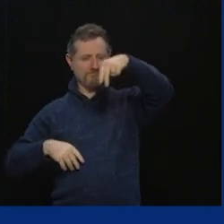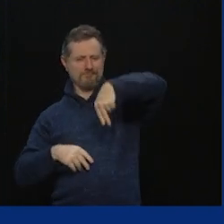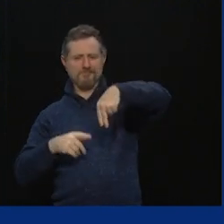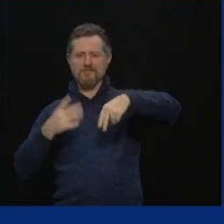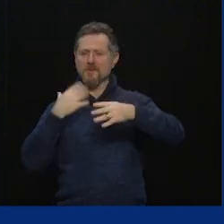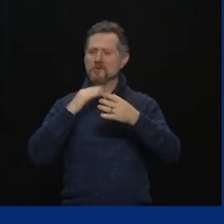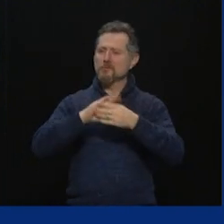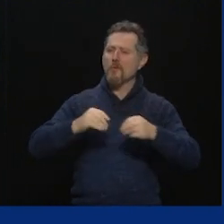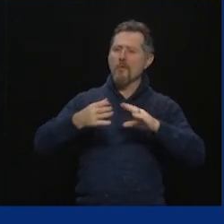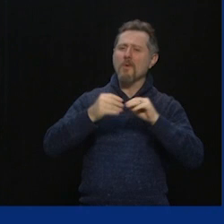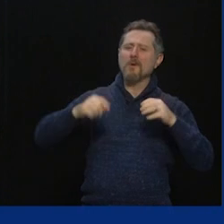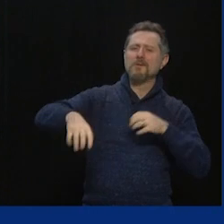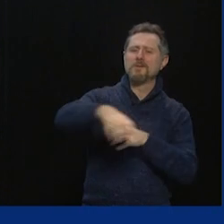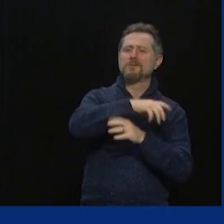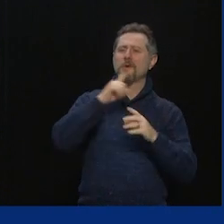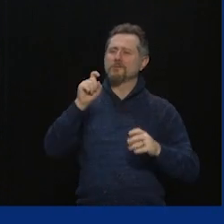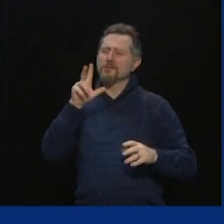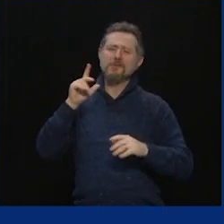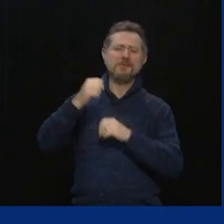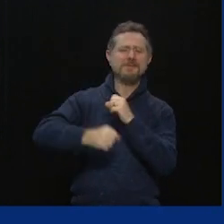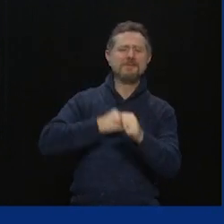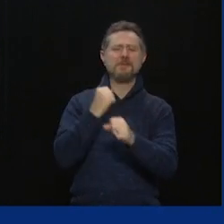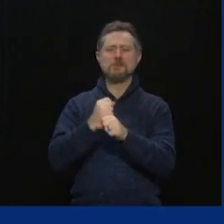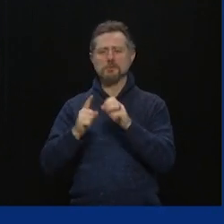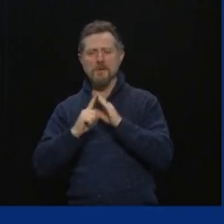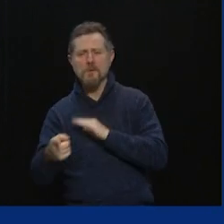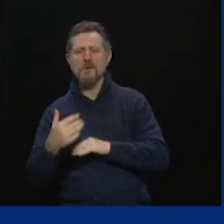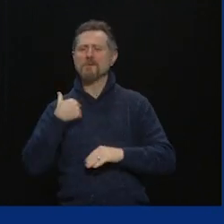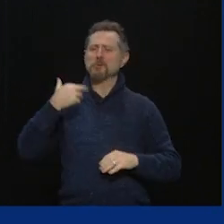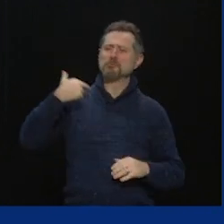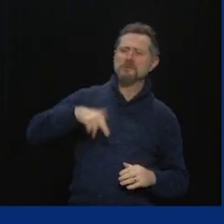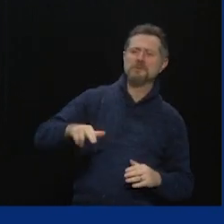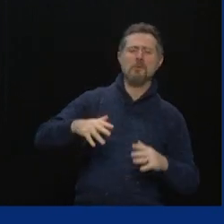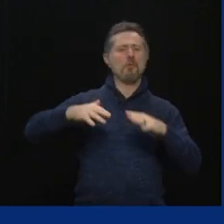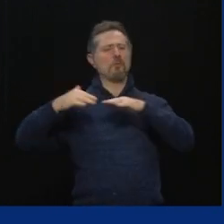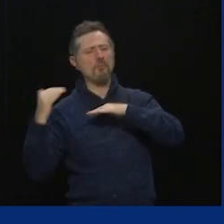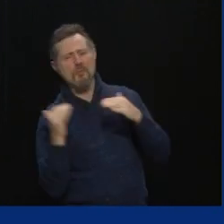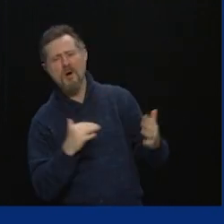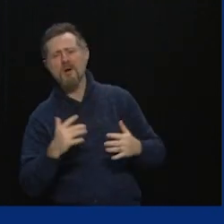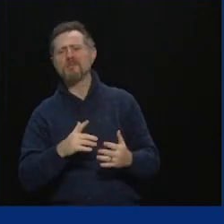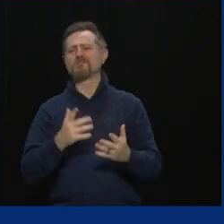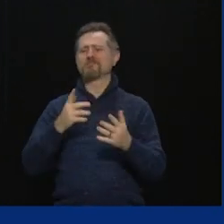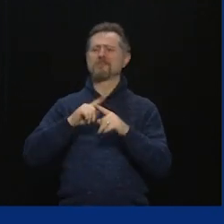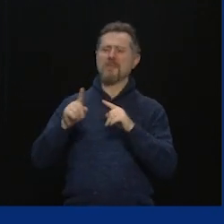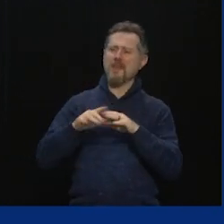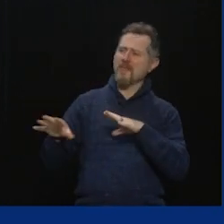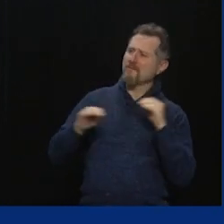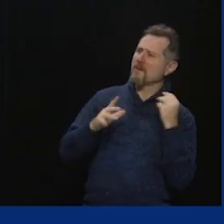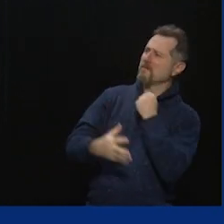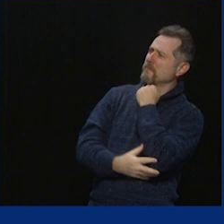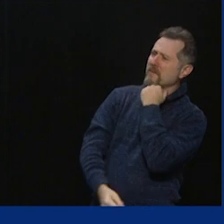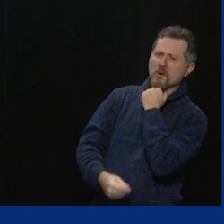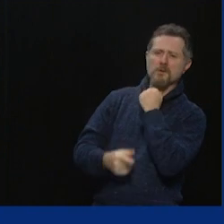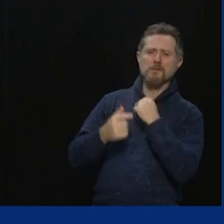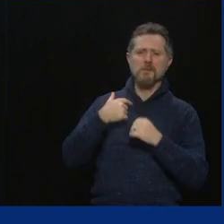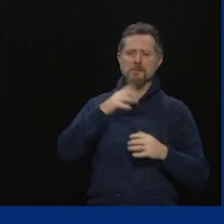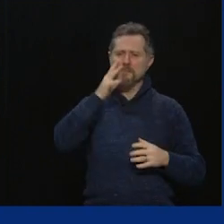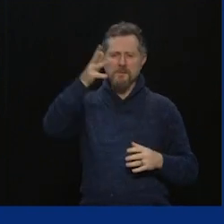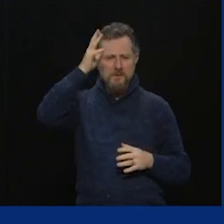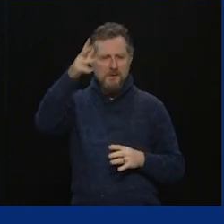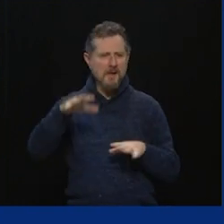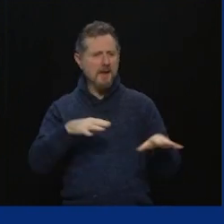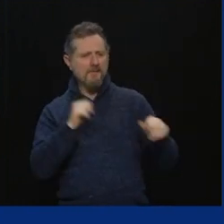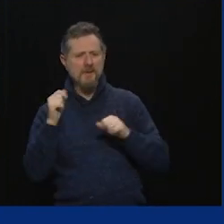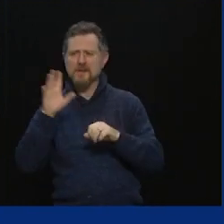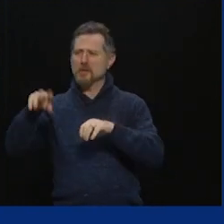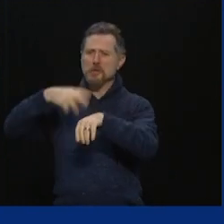religious persecution or left wars, left oppression, and left extreme poverty, like my own grandparents leaving Ireland with nothing,